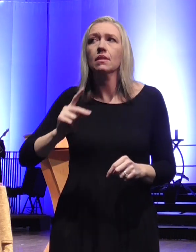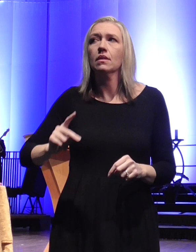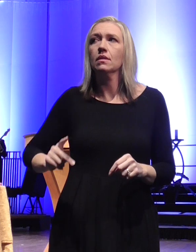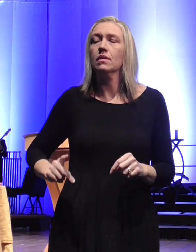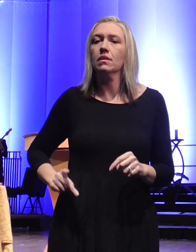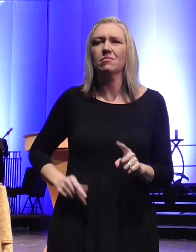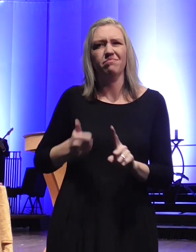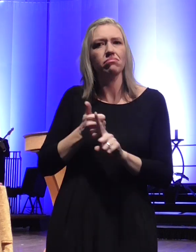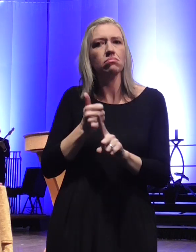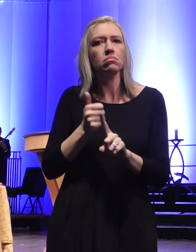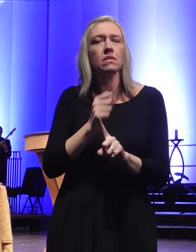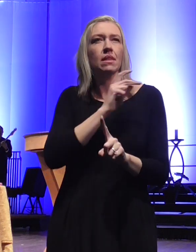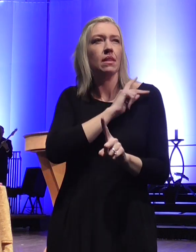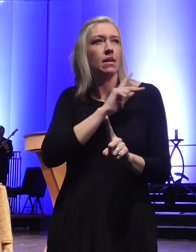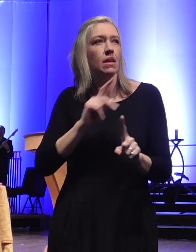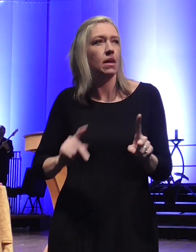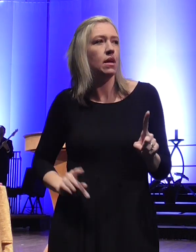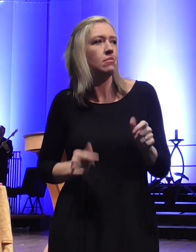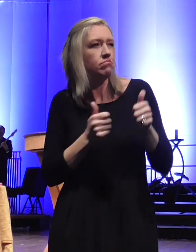Melech,